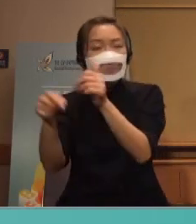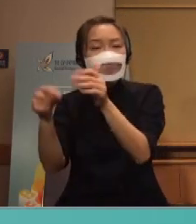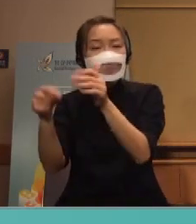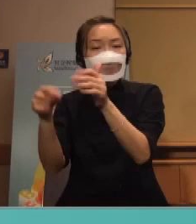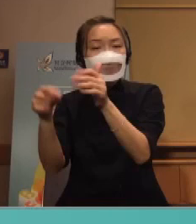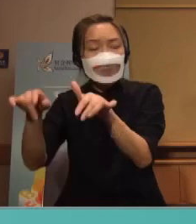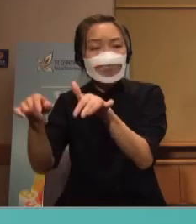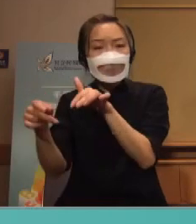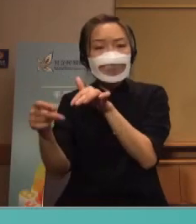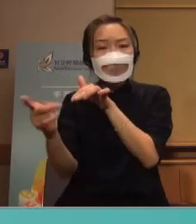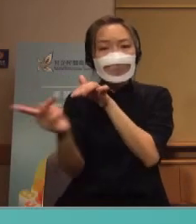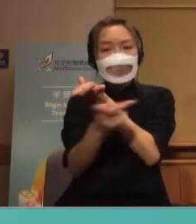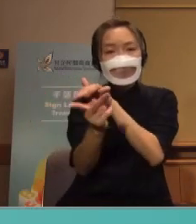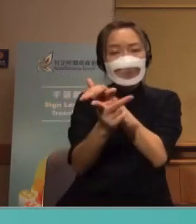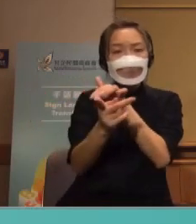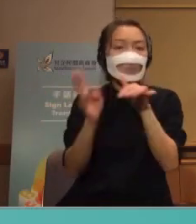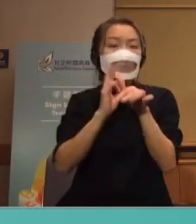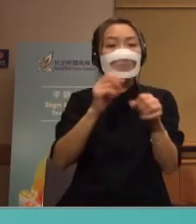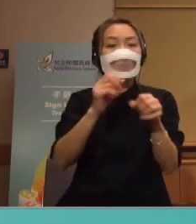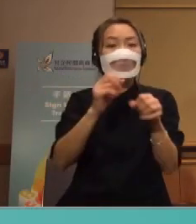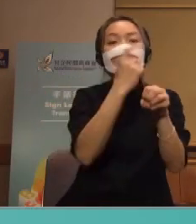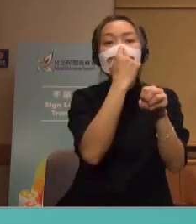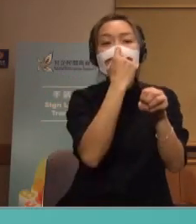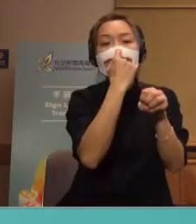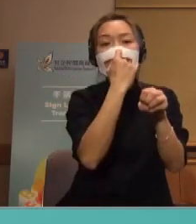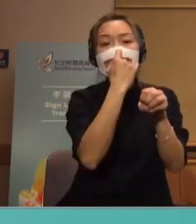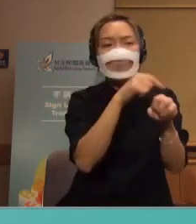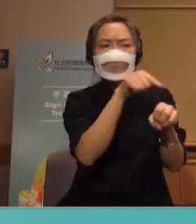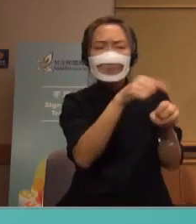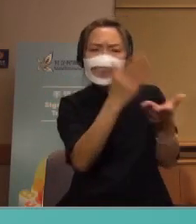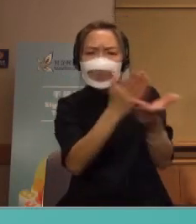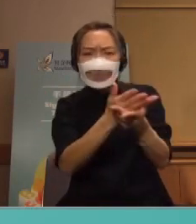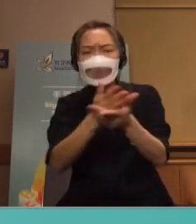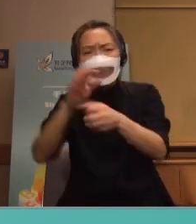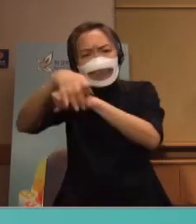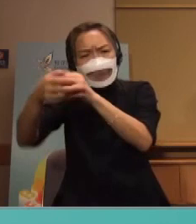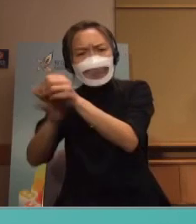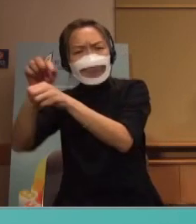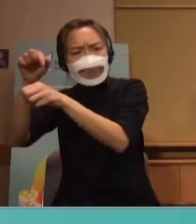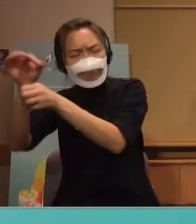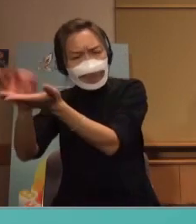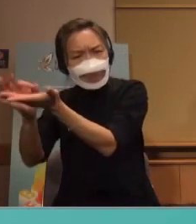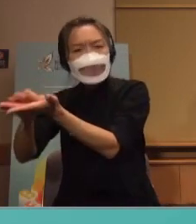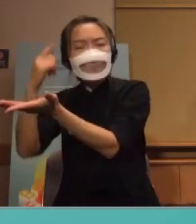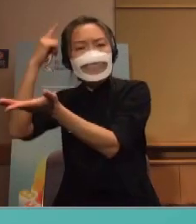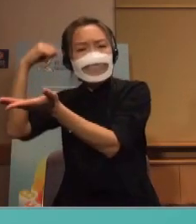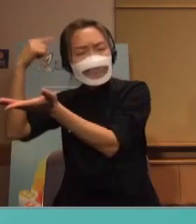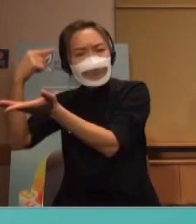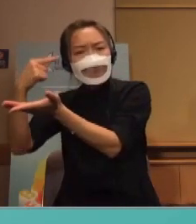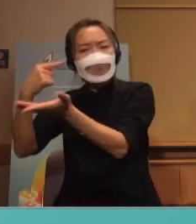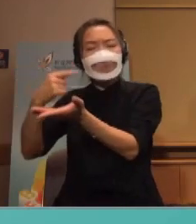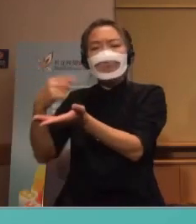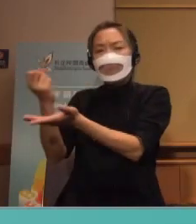US dollar, and Hong Kong's coming out with their own Hong Kong dollar and stuff like that. How do these types of protocols communicate with each